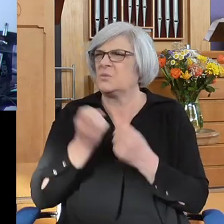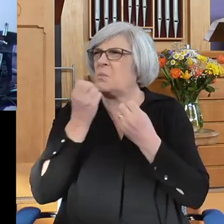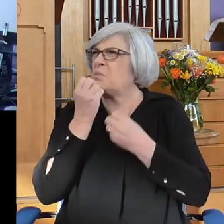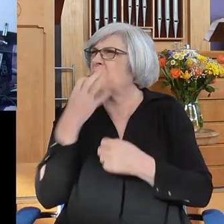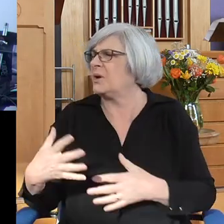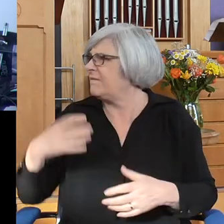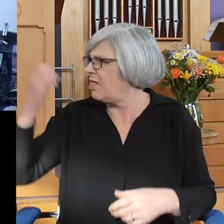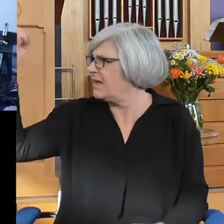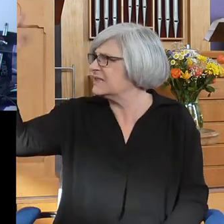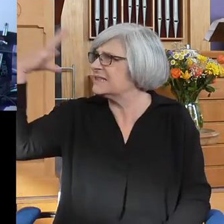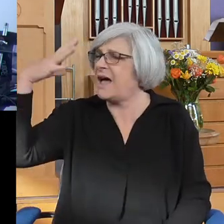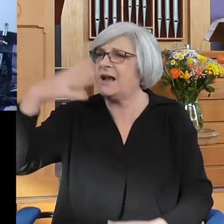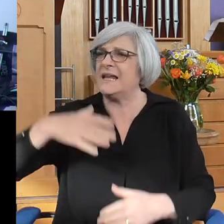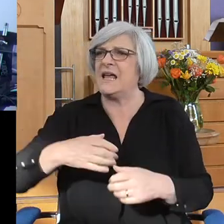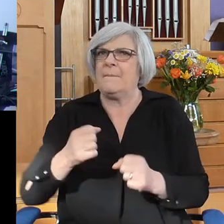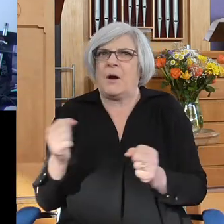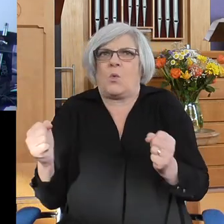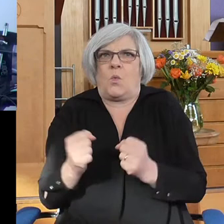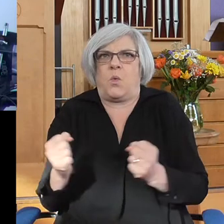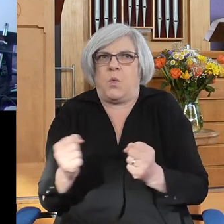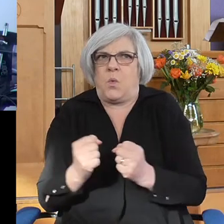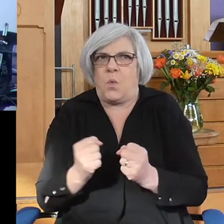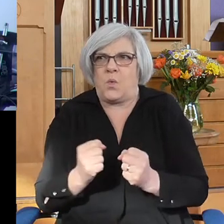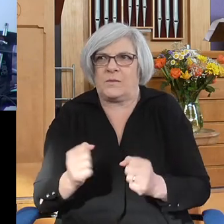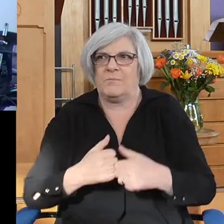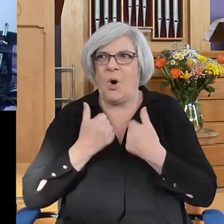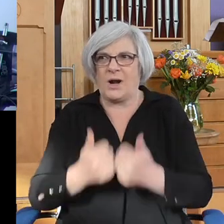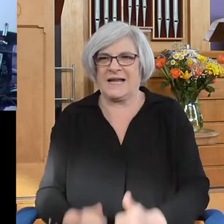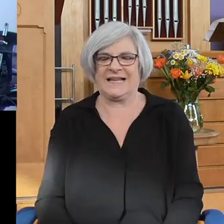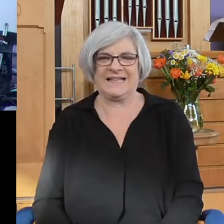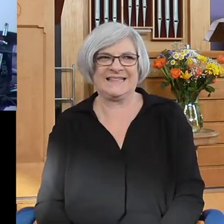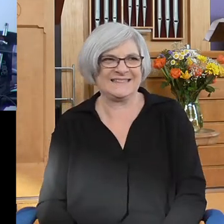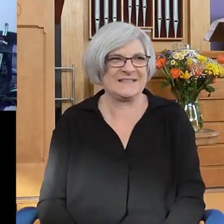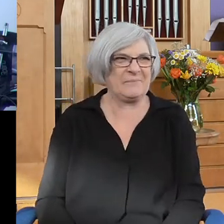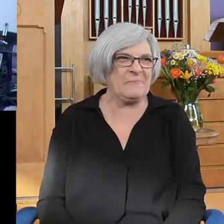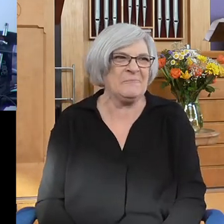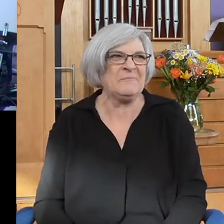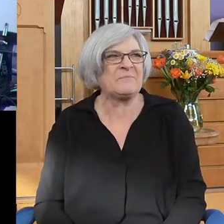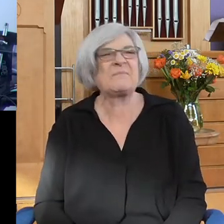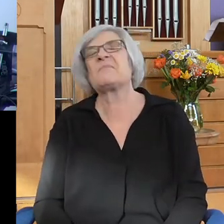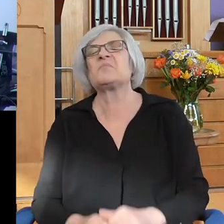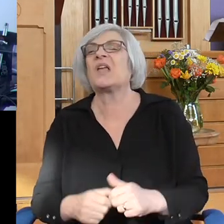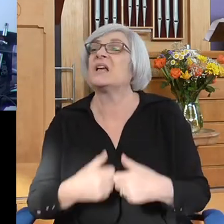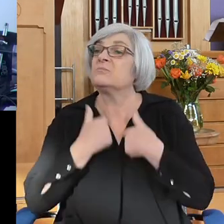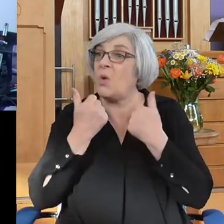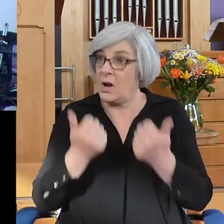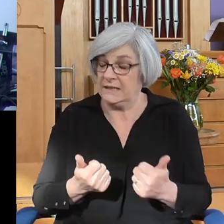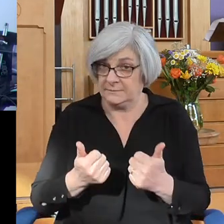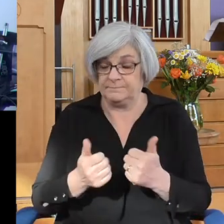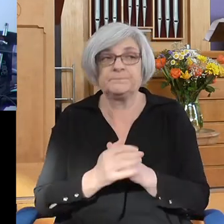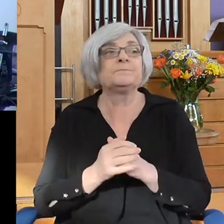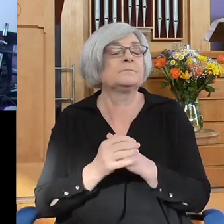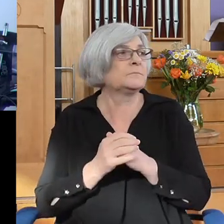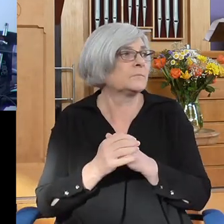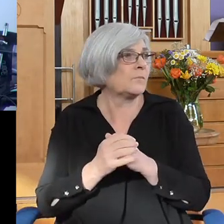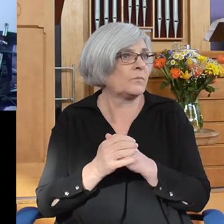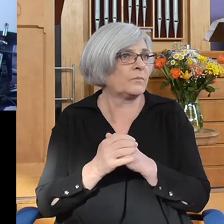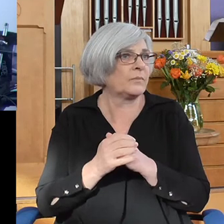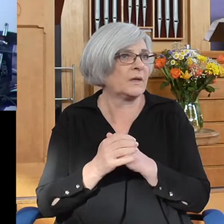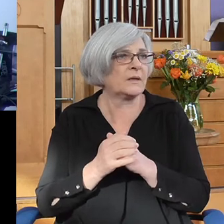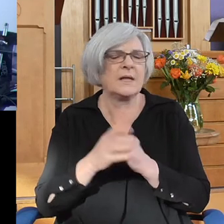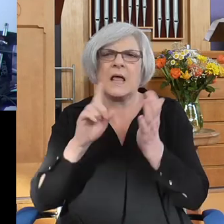gloriously sunny but freezing cold morning. Now, this morning,